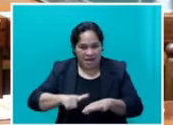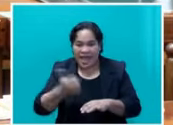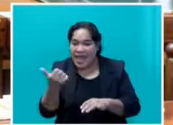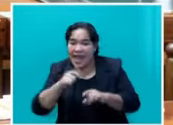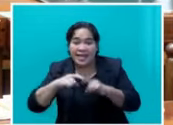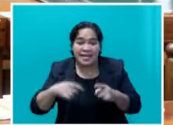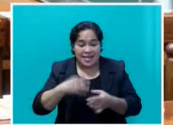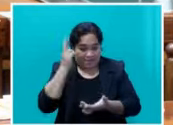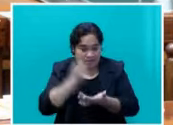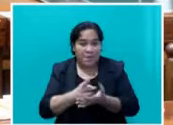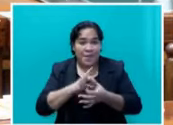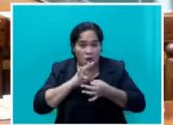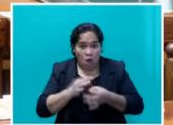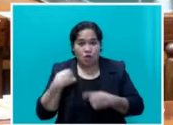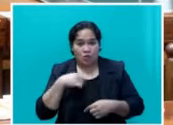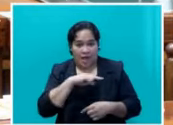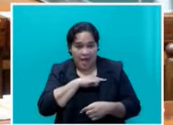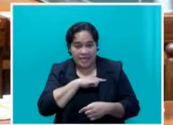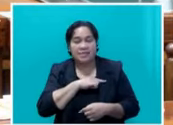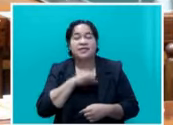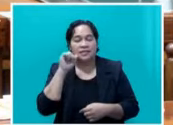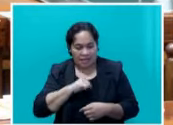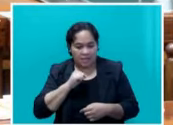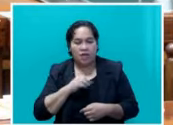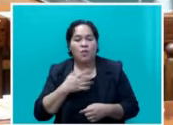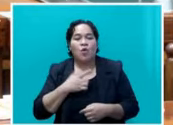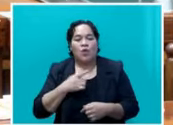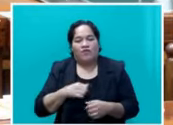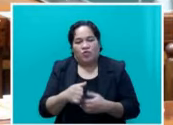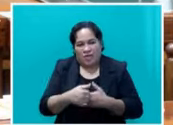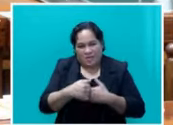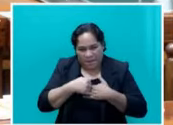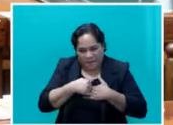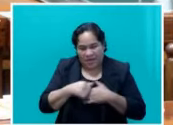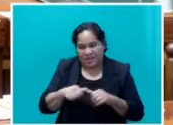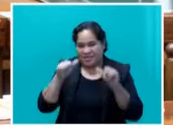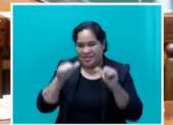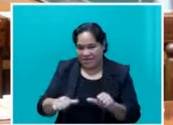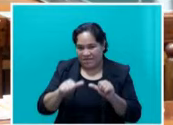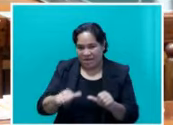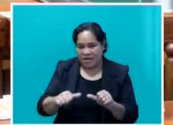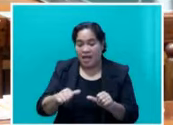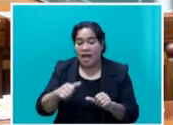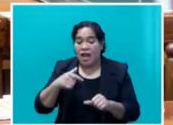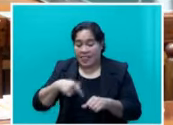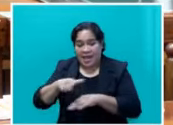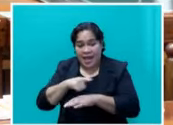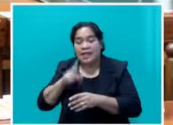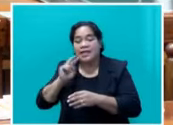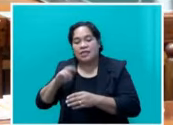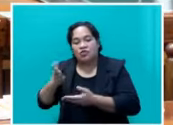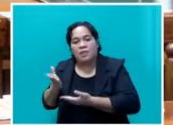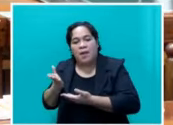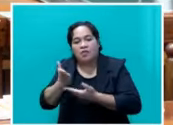is indigenous, which belongs to us, because we have to safeguard it, Honorable Speaker. It has to be passed on to the